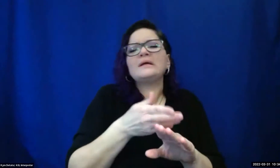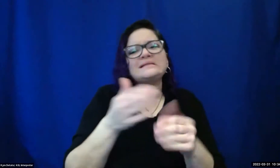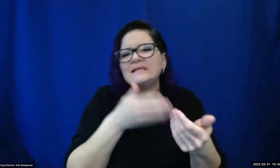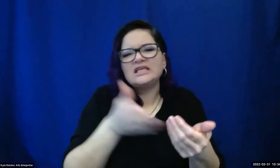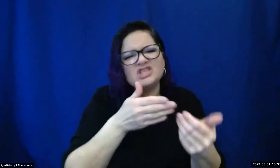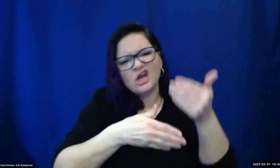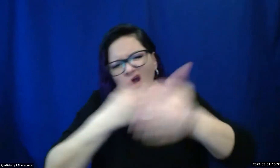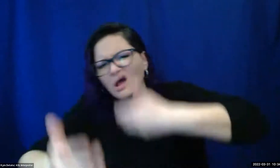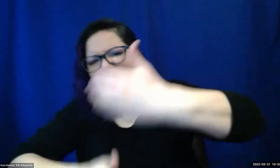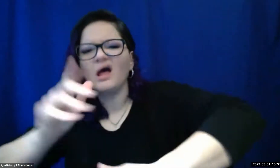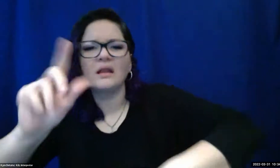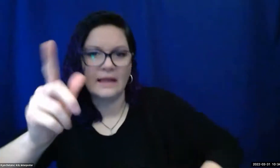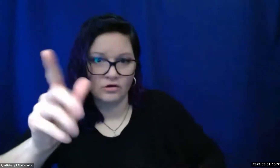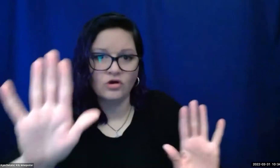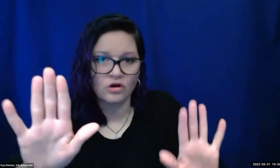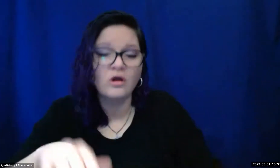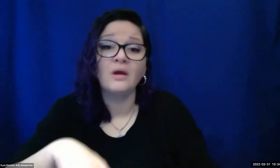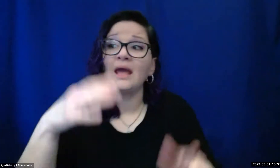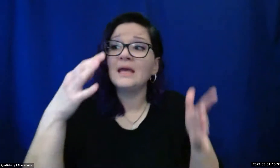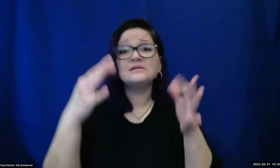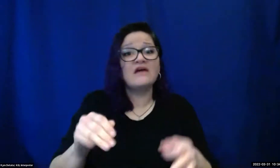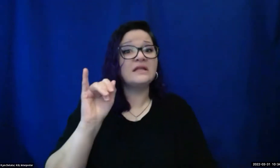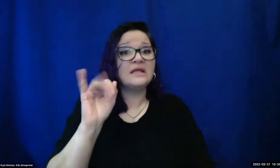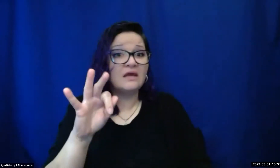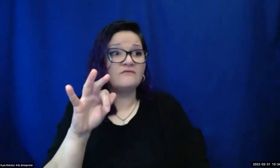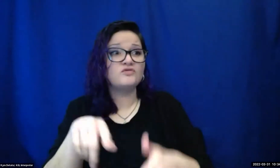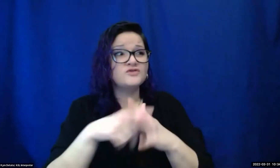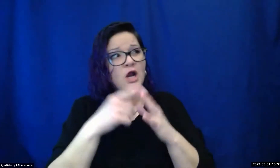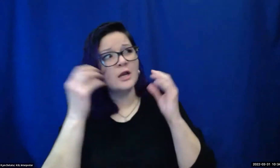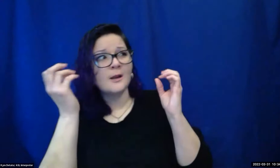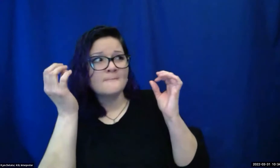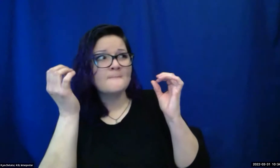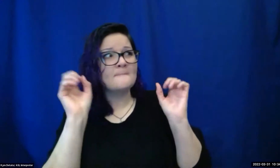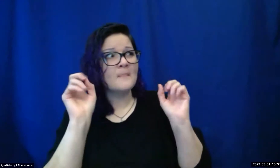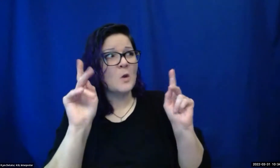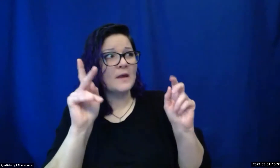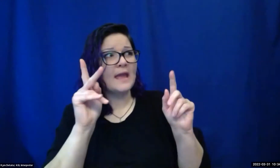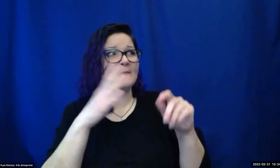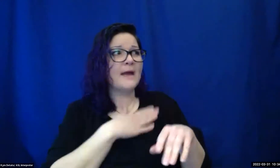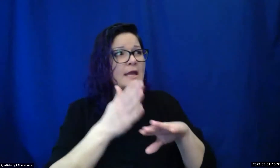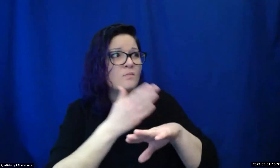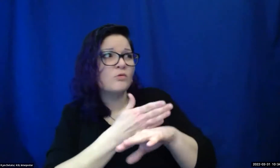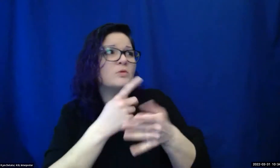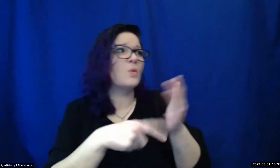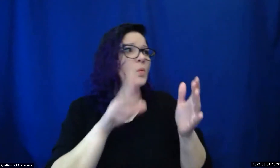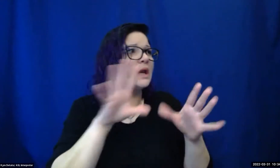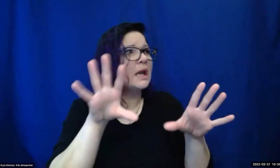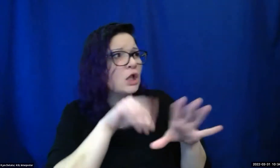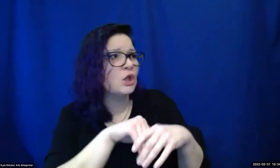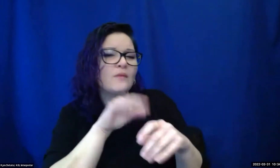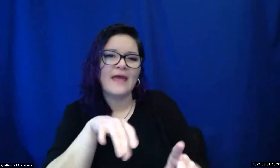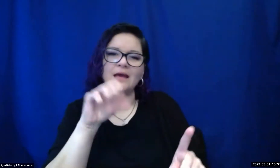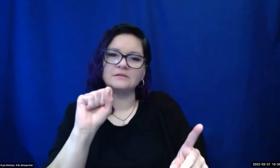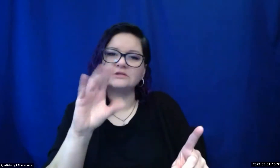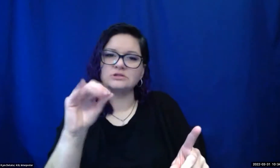if you have started to contemplate the scope of your improvements,